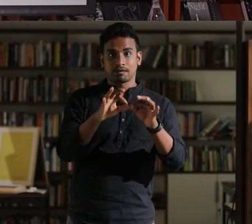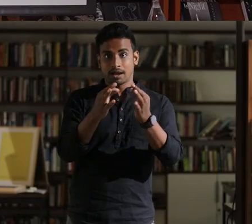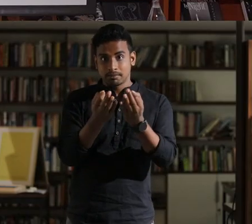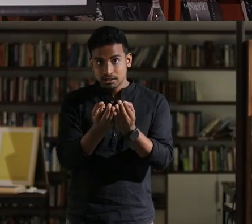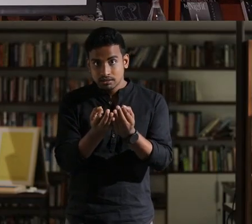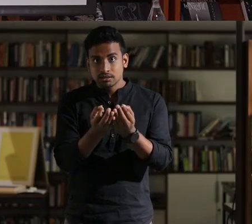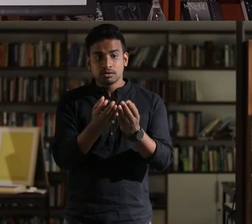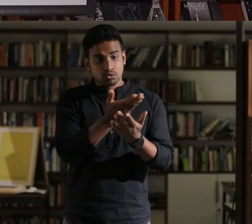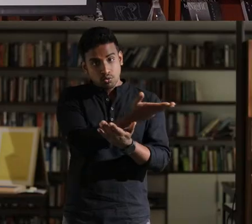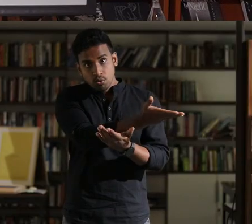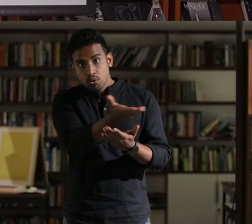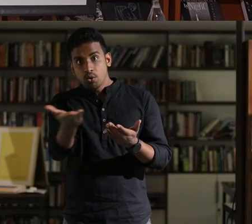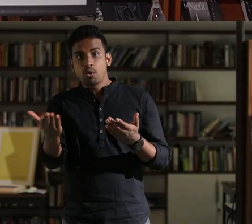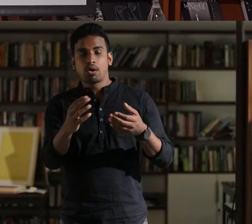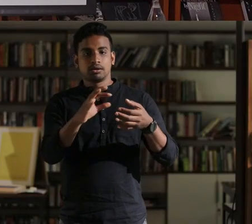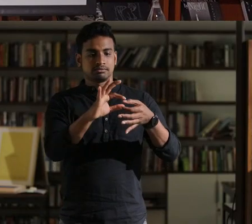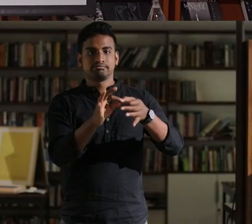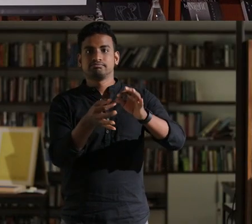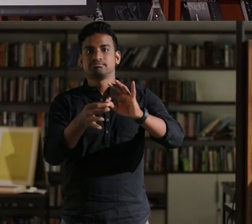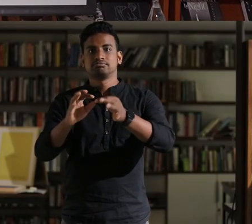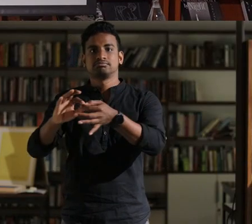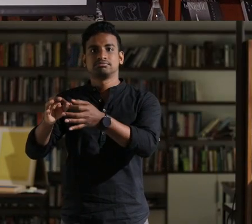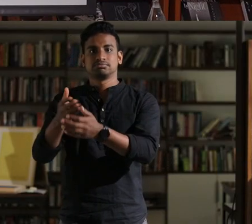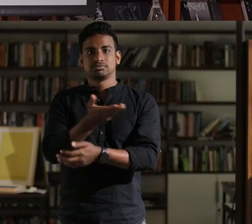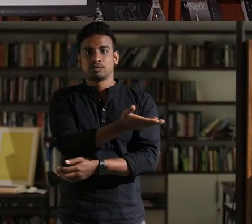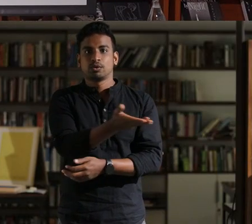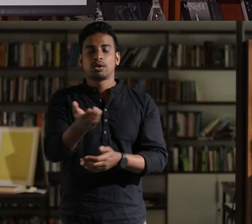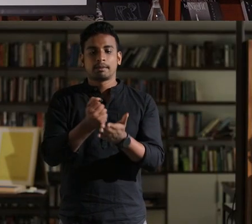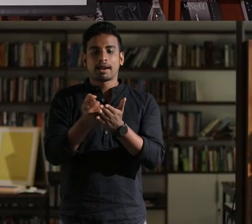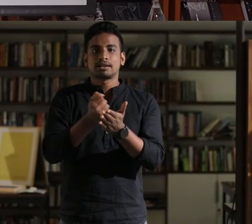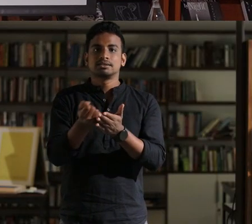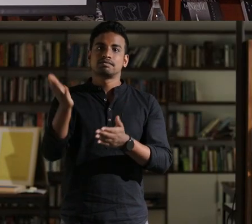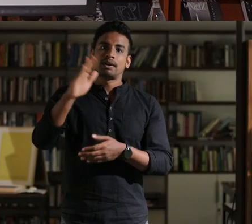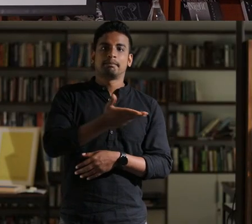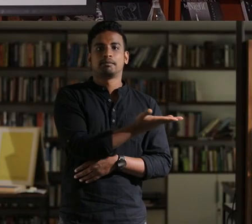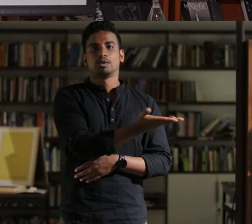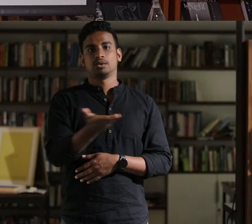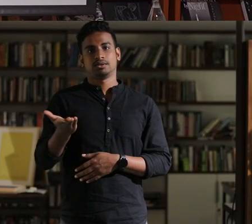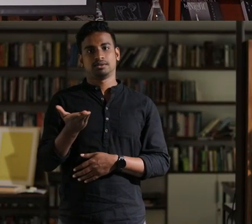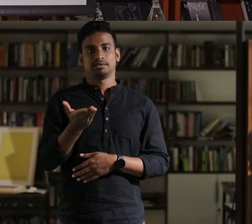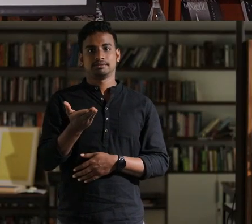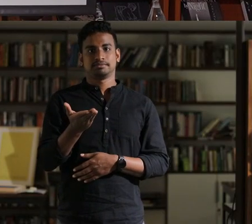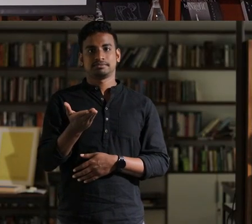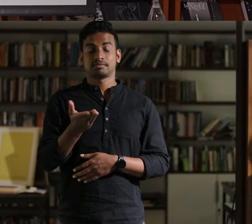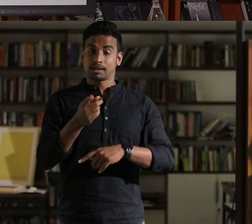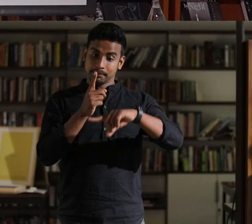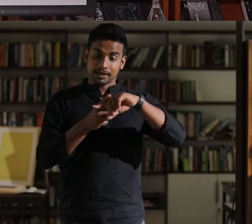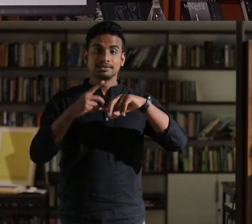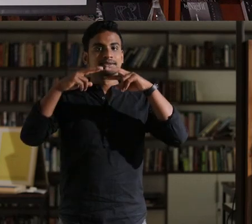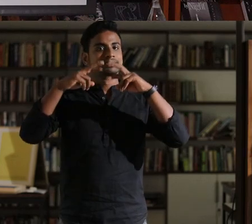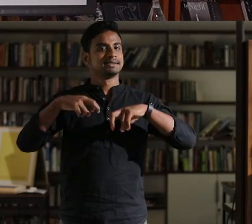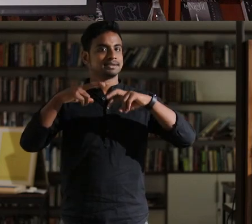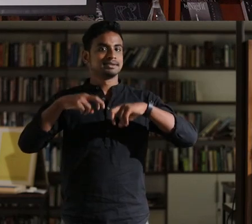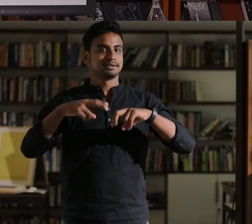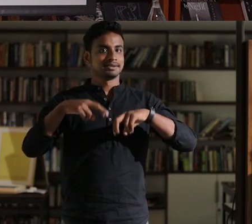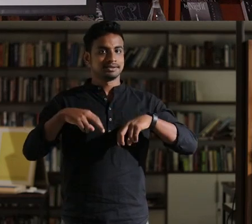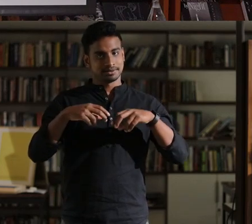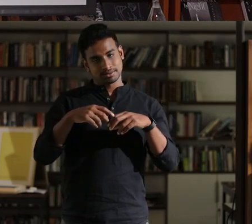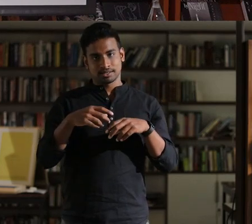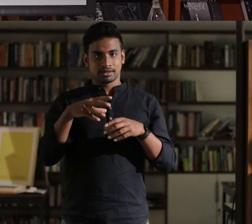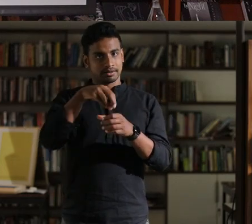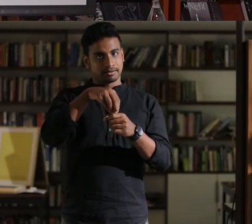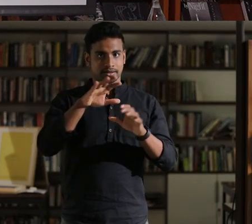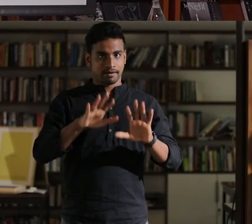separately have to look at these. They all form part of practice. So, and it's of course research based.